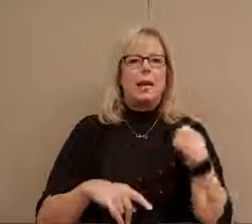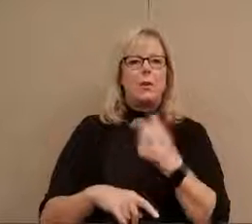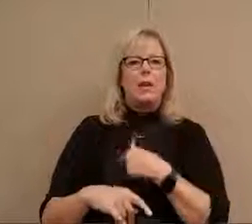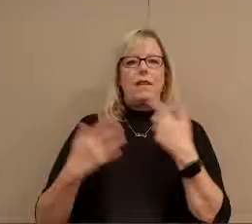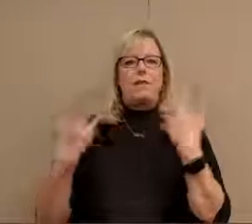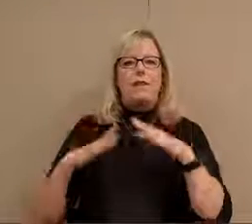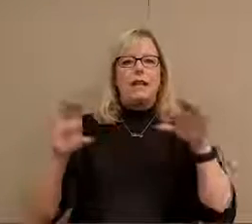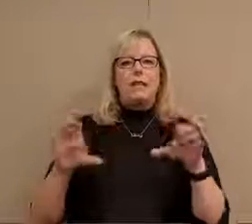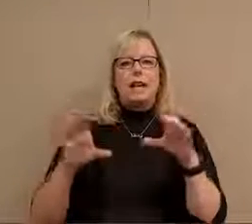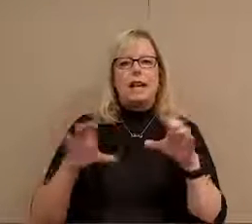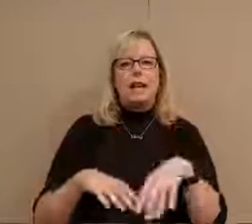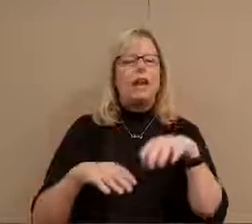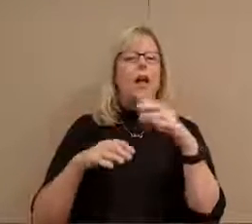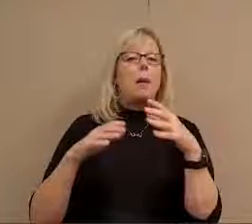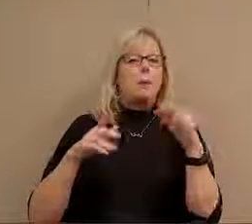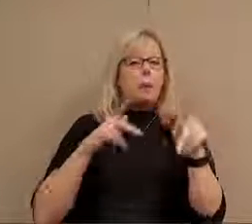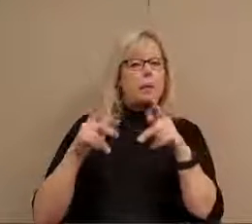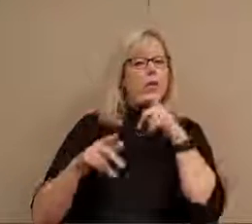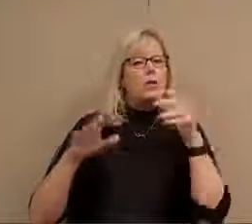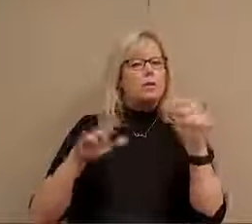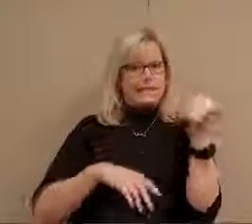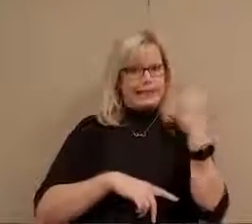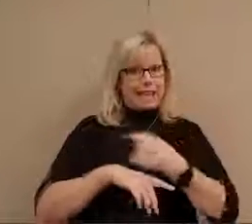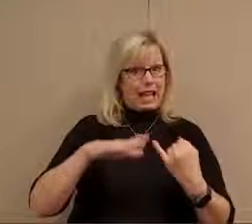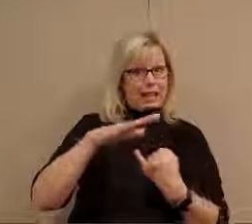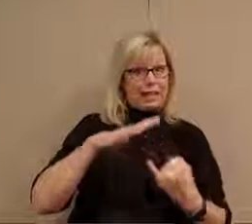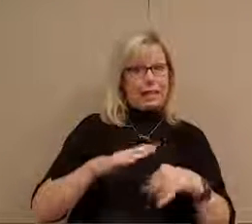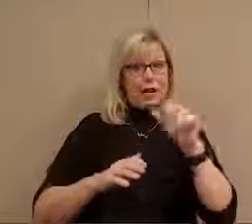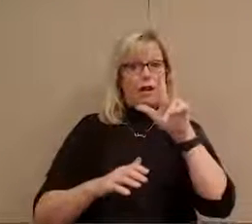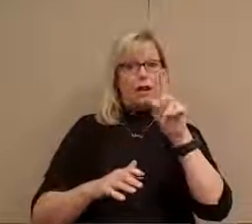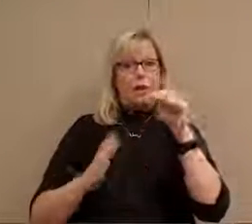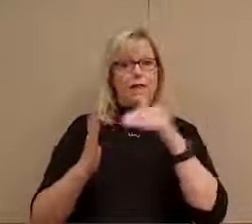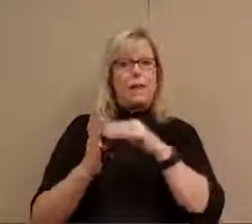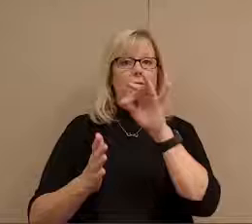31,914. Statewide, we've conducted a total of